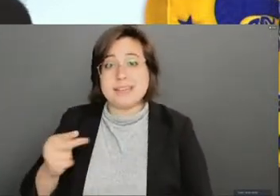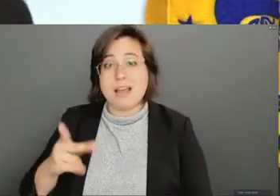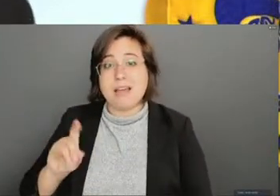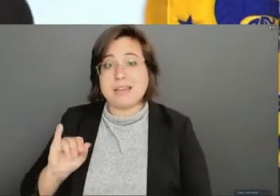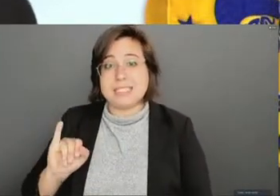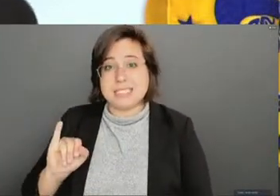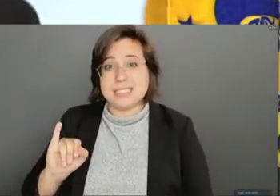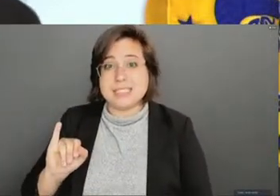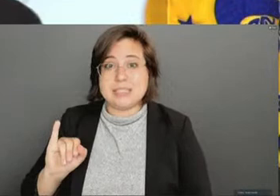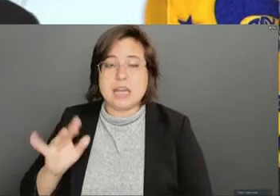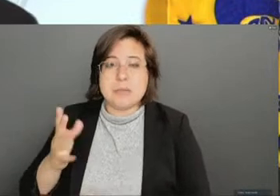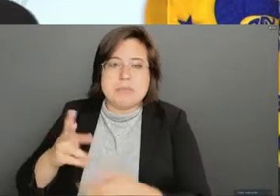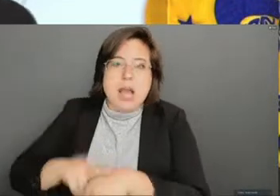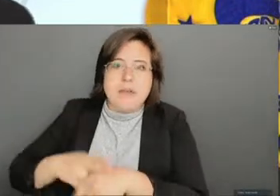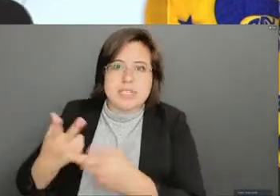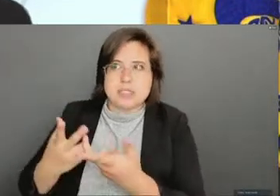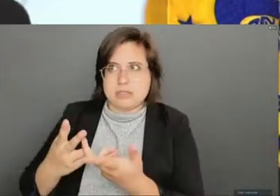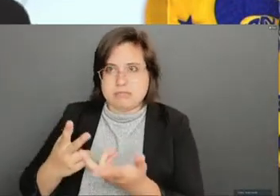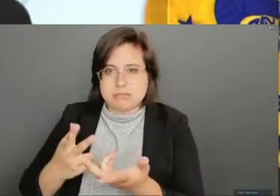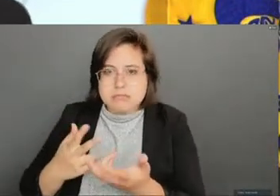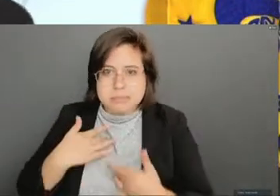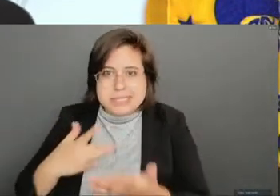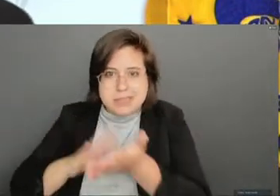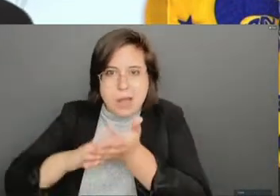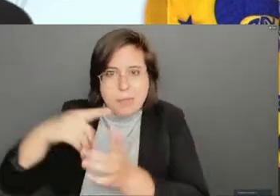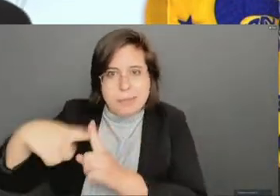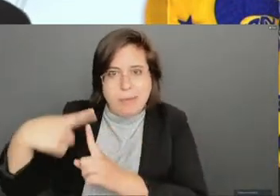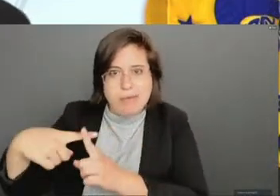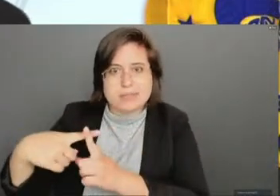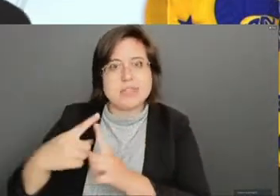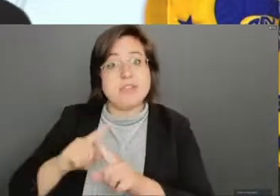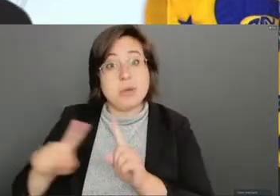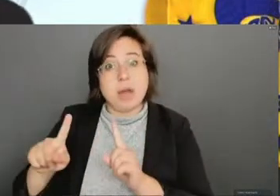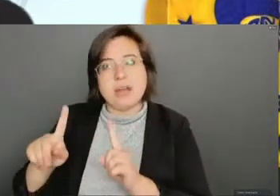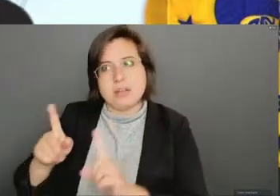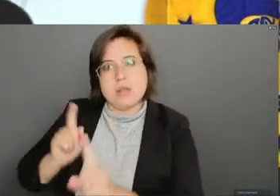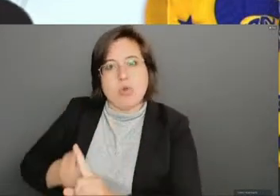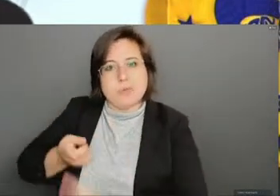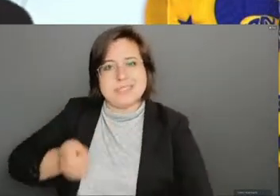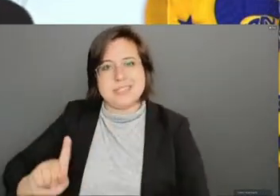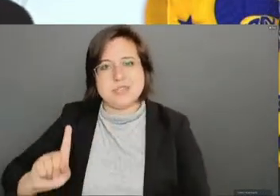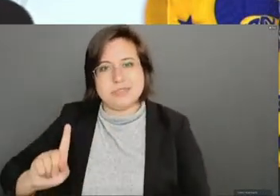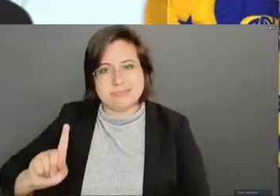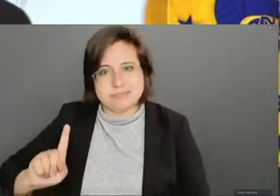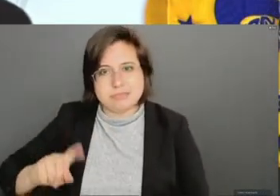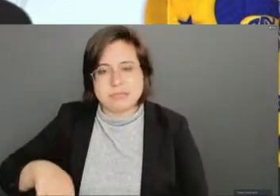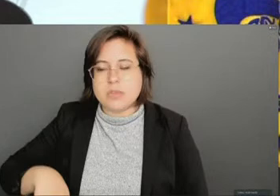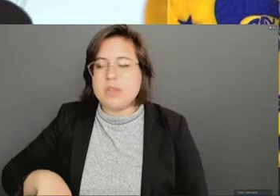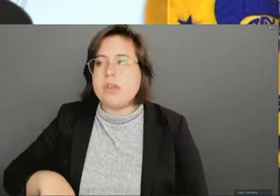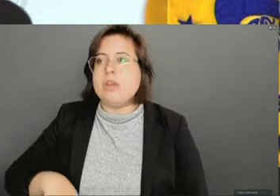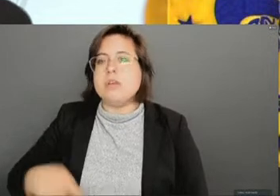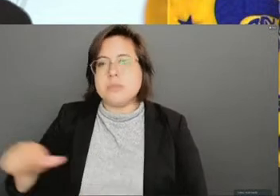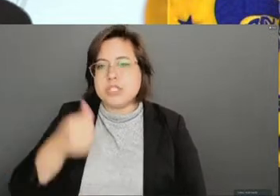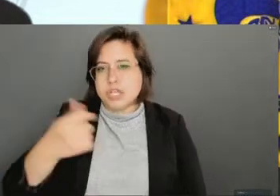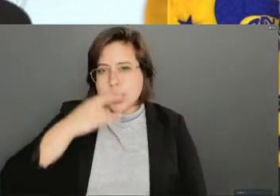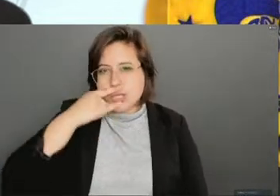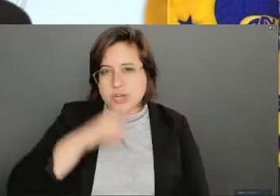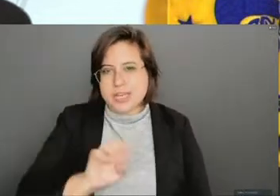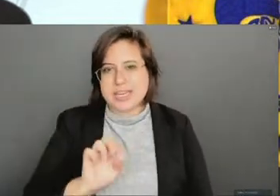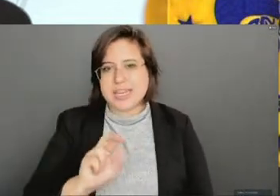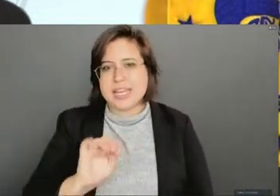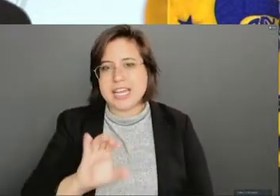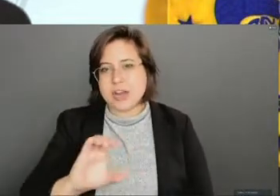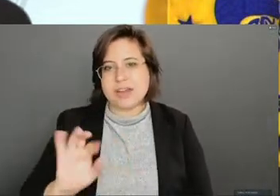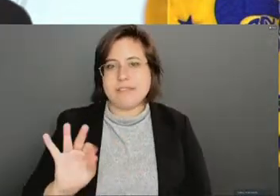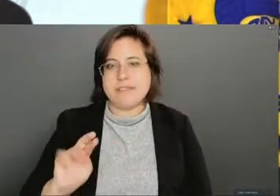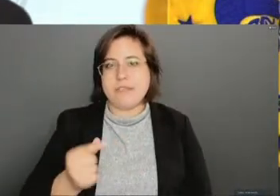it obviously is a compliment in so many ways, but it was meant to be an insult. But there was this one kid, Eric Fong, in 7th grade,